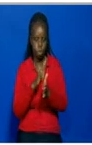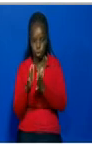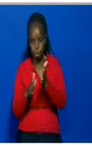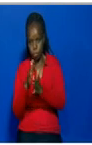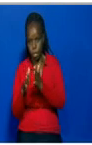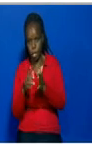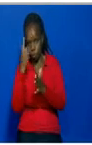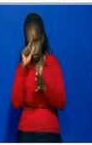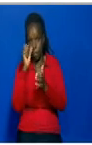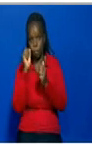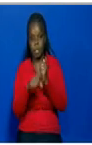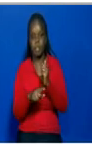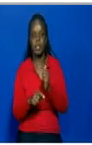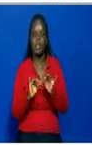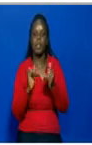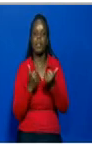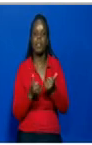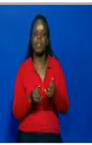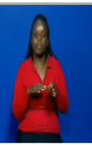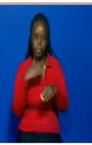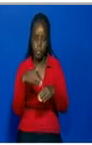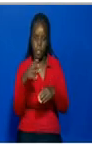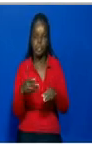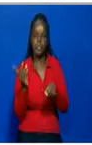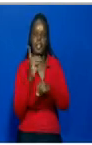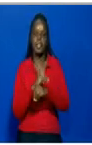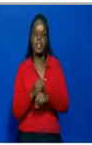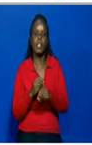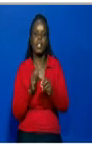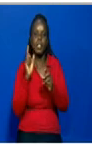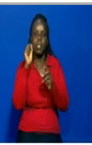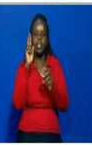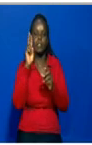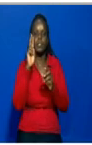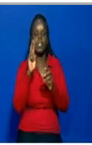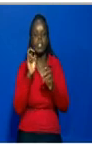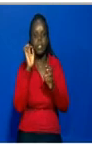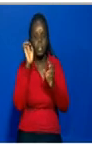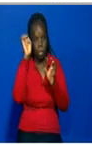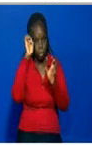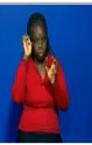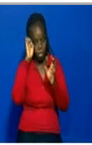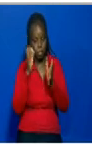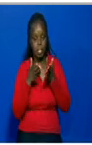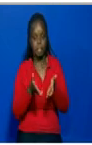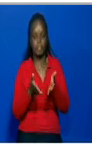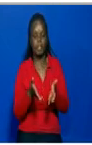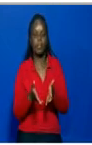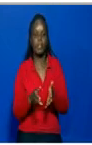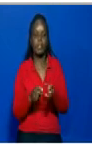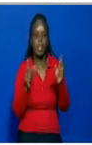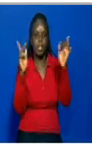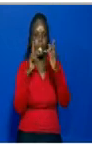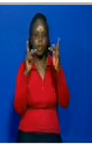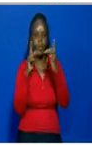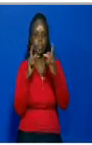this month. Our new daily transmission schedule, this is for both radio and TV, are available at our website.